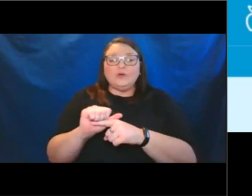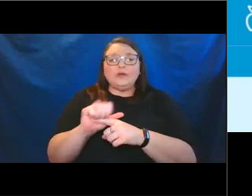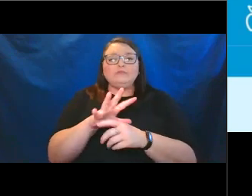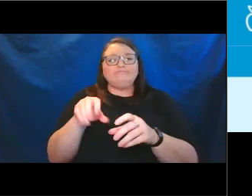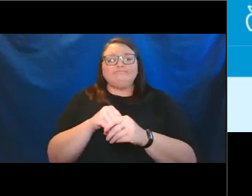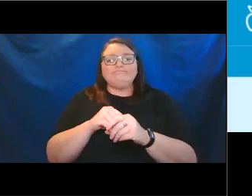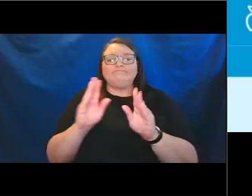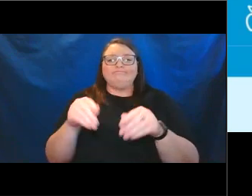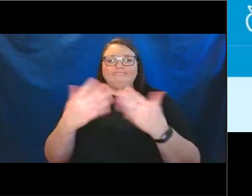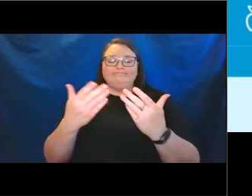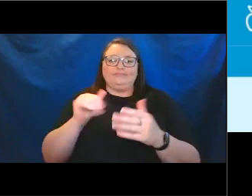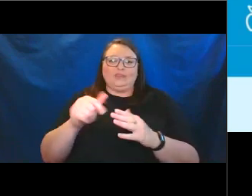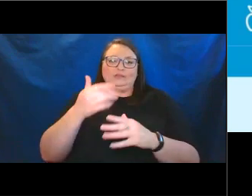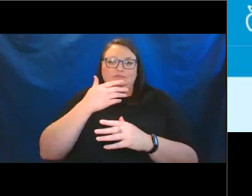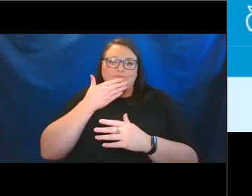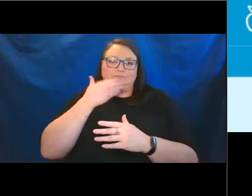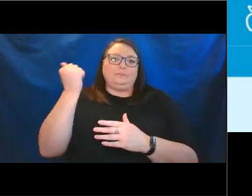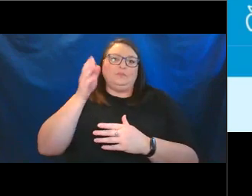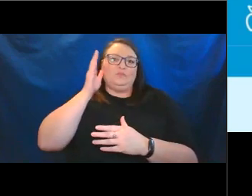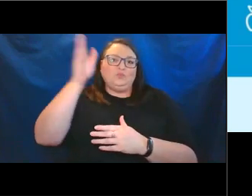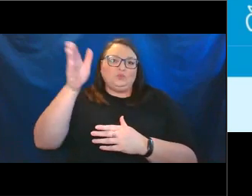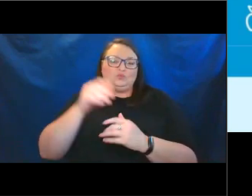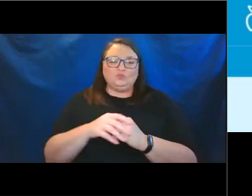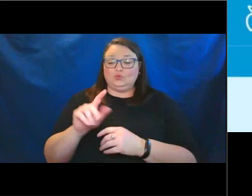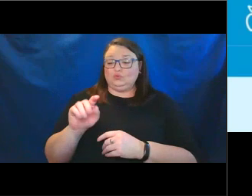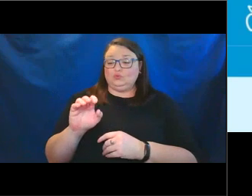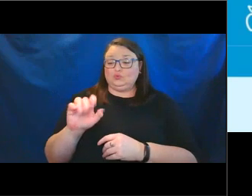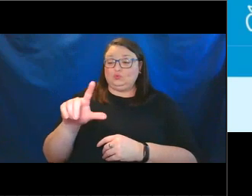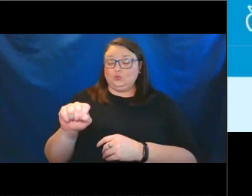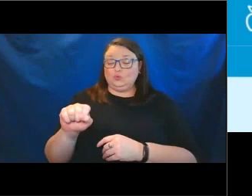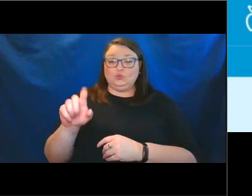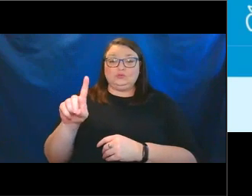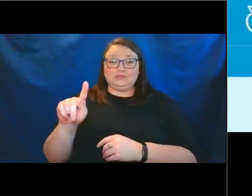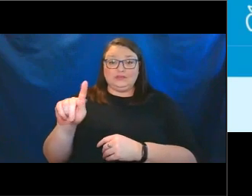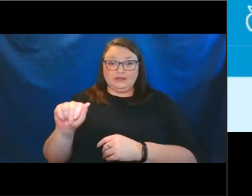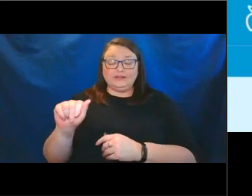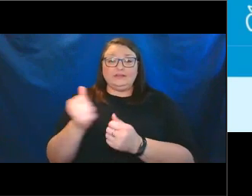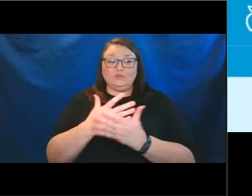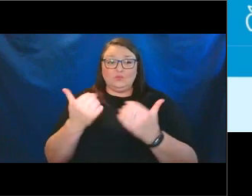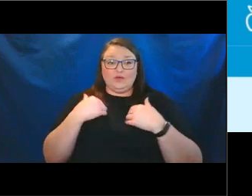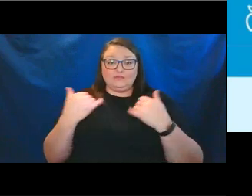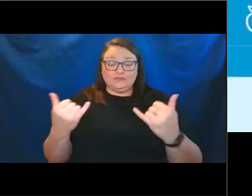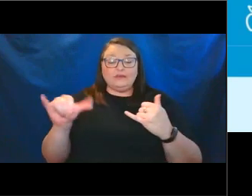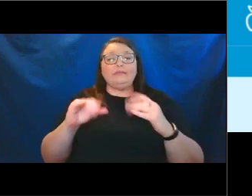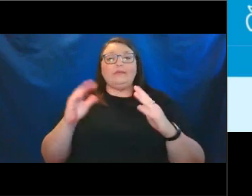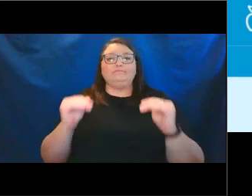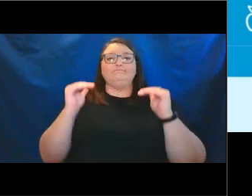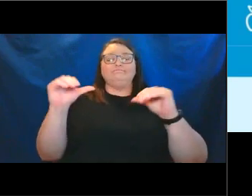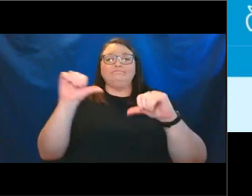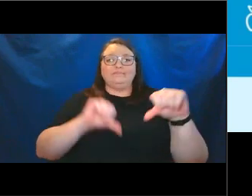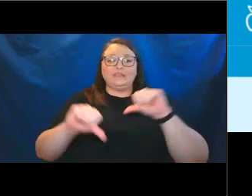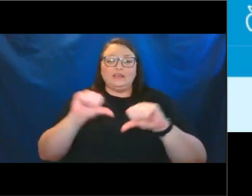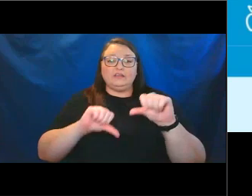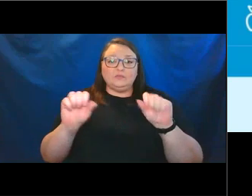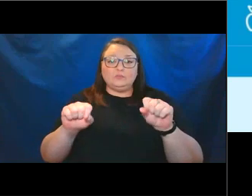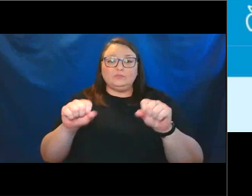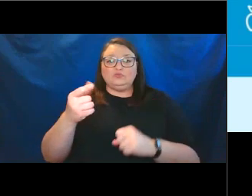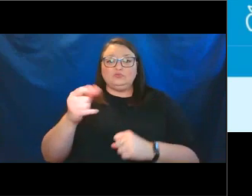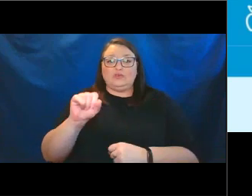future. The tools, data, infrastructure we have today, things like advanced scientific capabilities, GIS-based